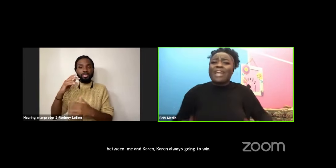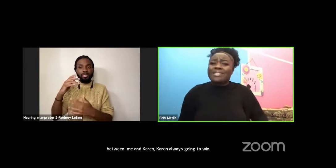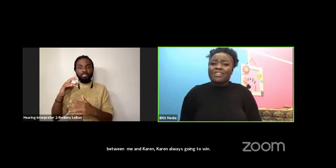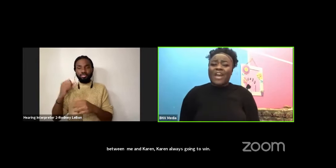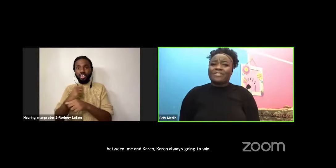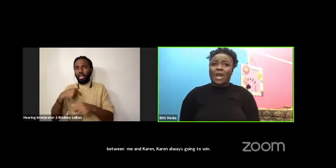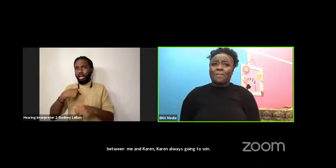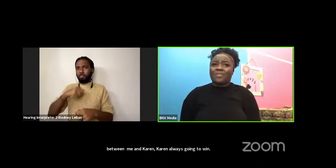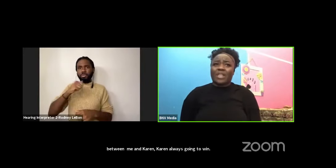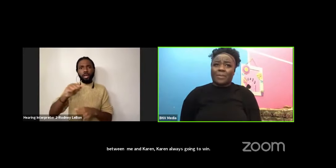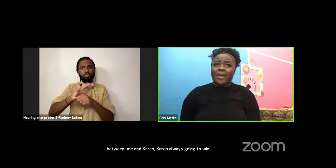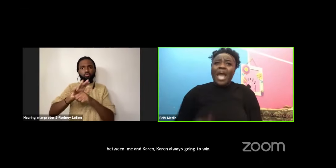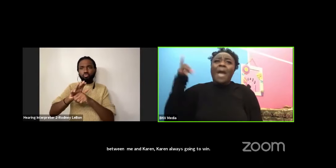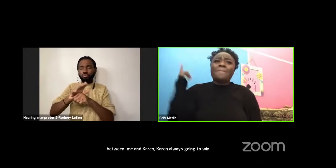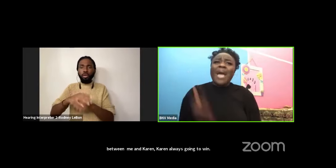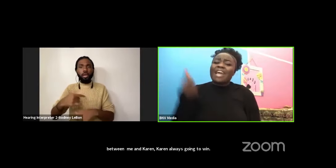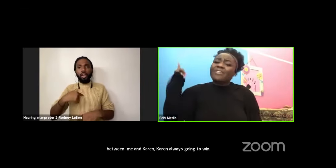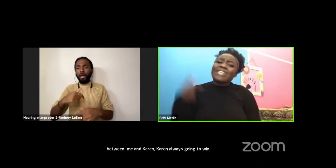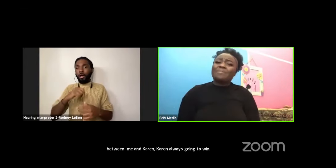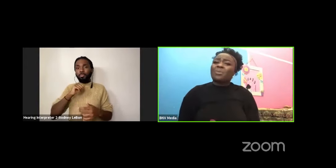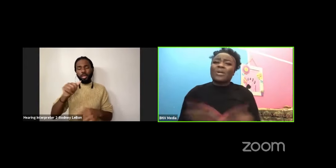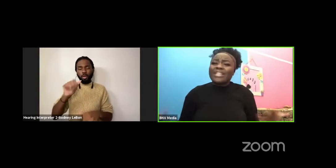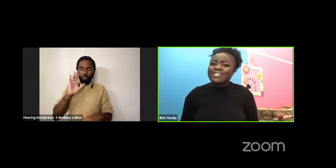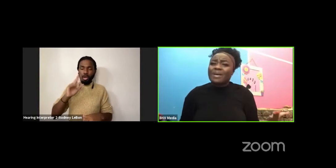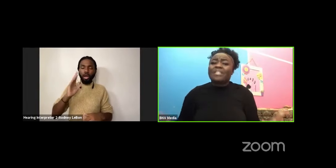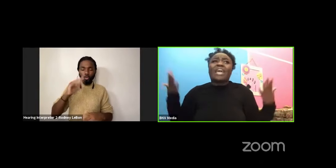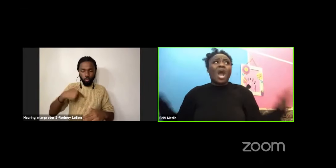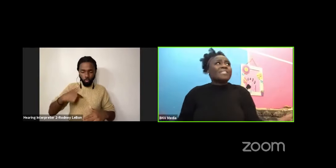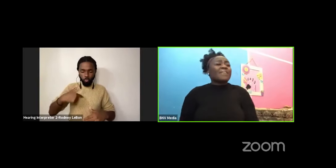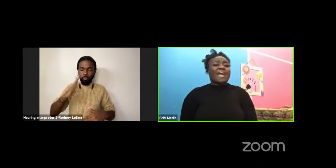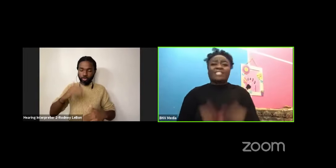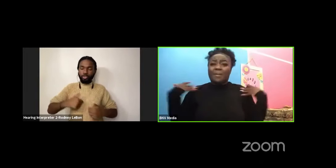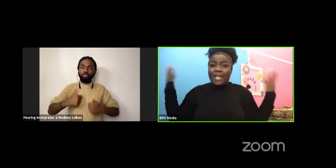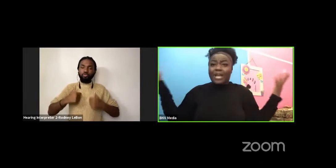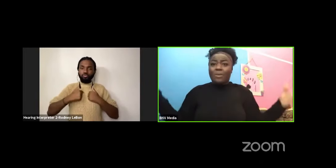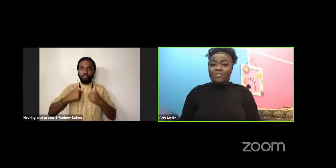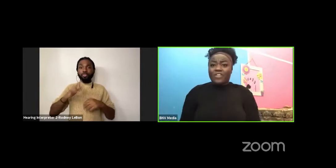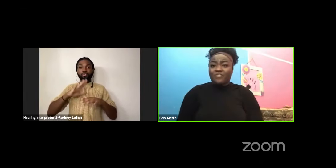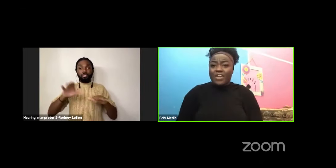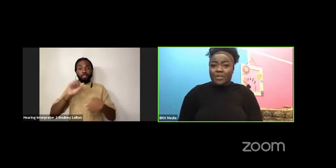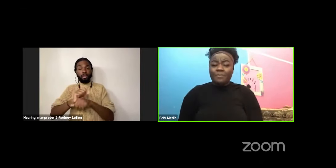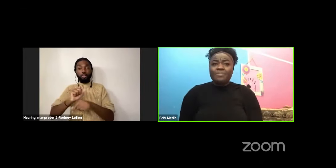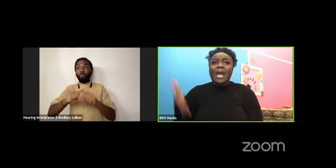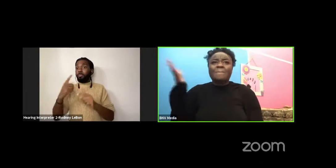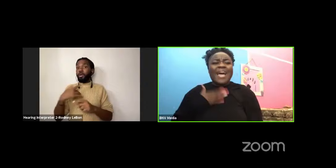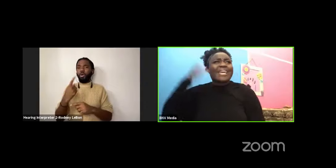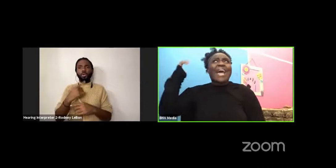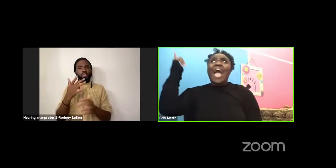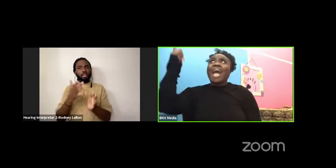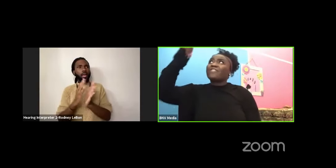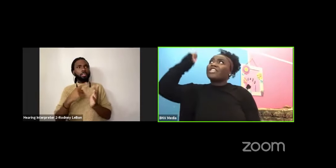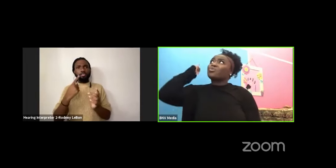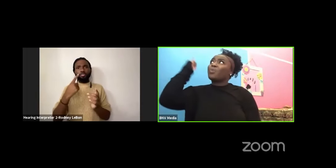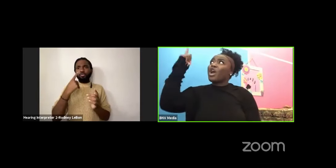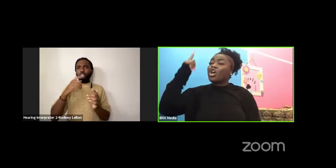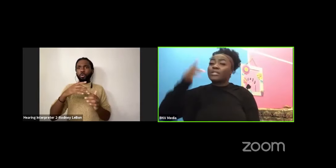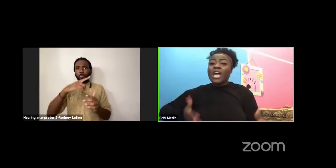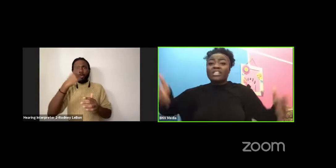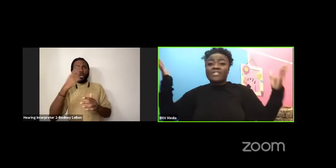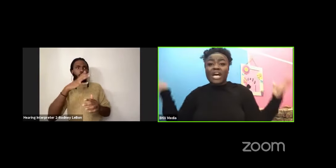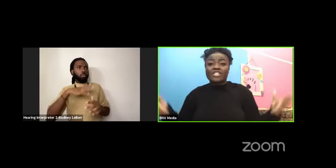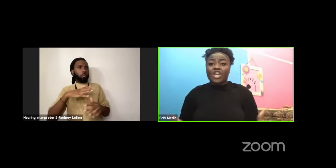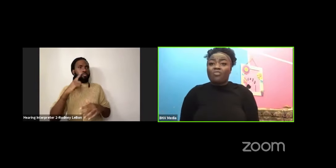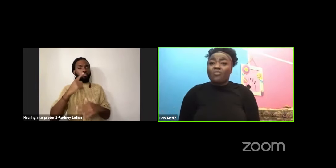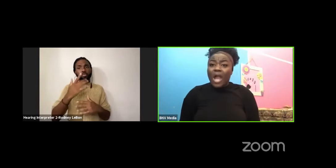possibility I will not survive childbirth labor. I'm mad every time someone needs something, they always have to ask the Black woman for the favor. I'm mad that half of this